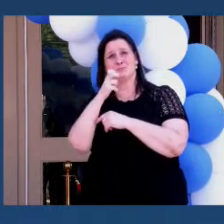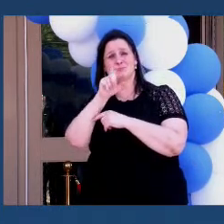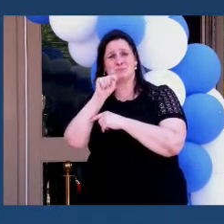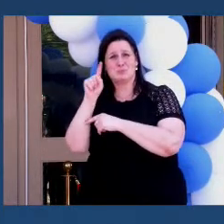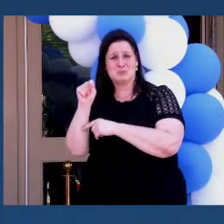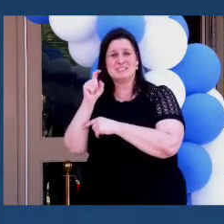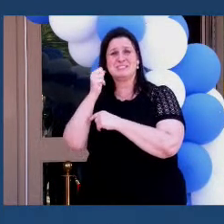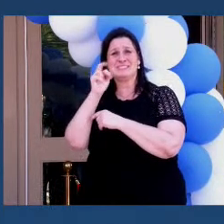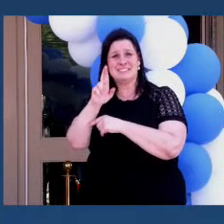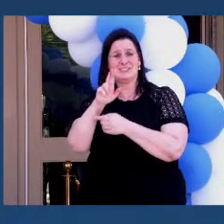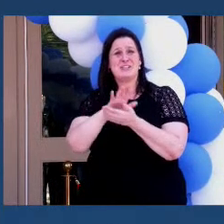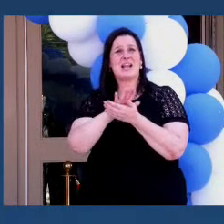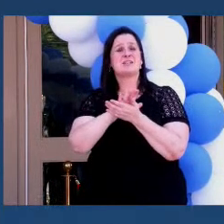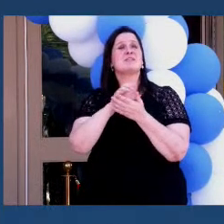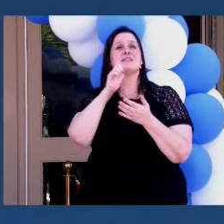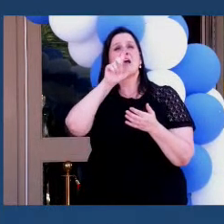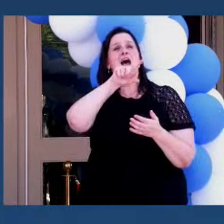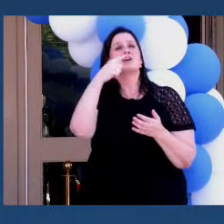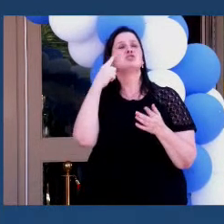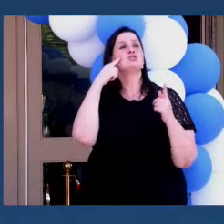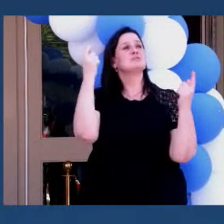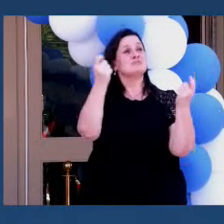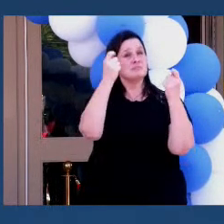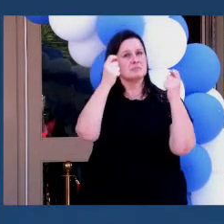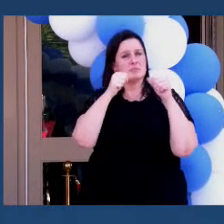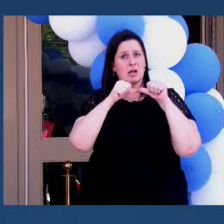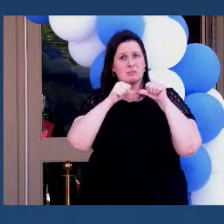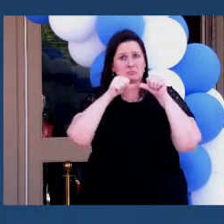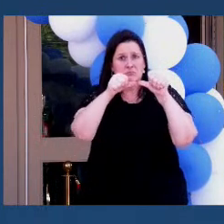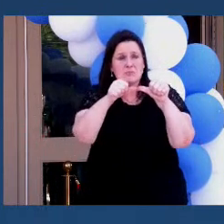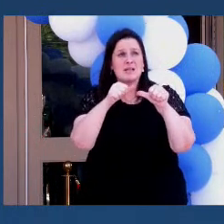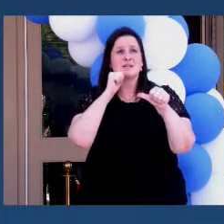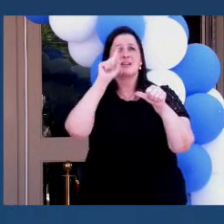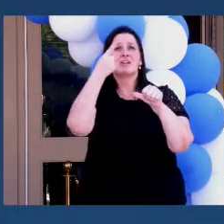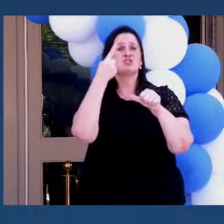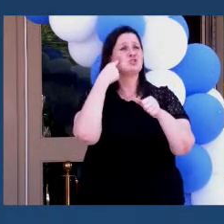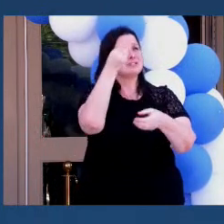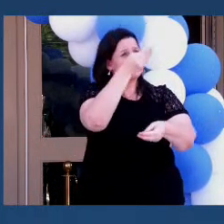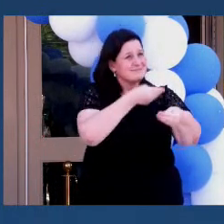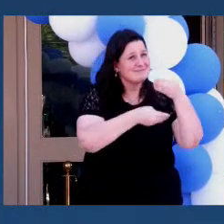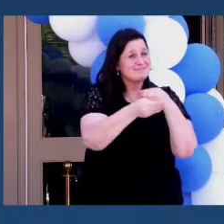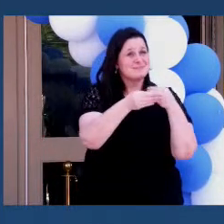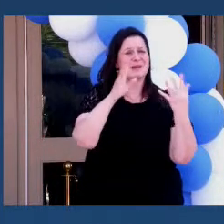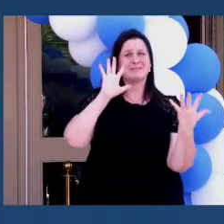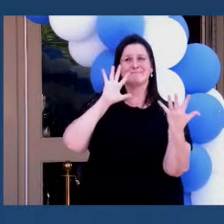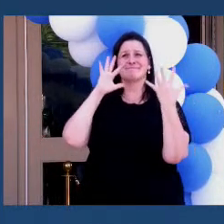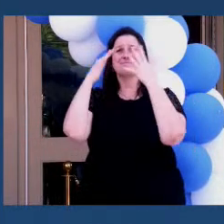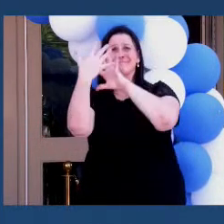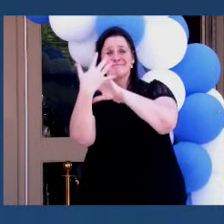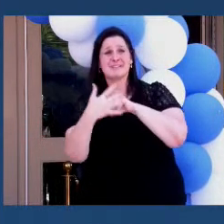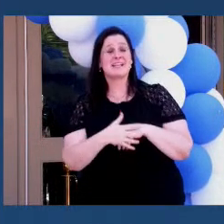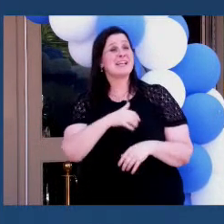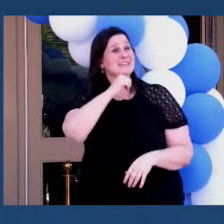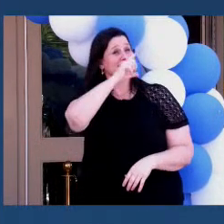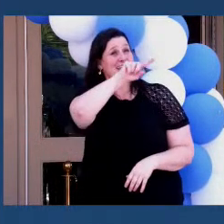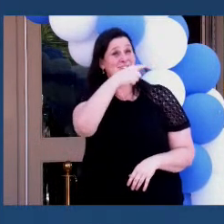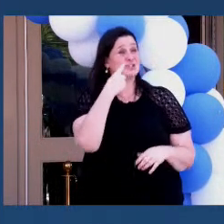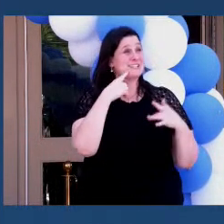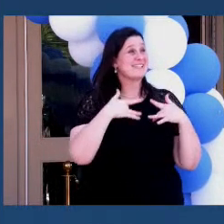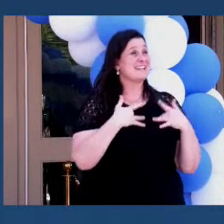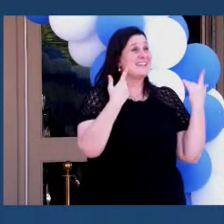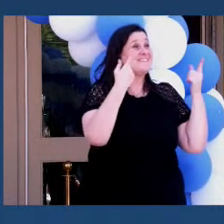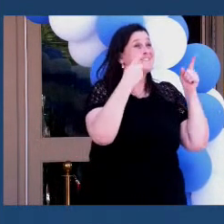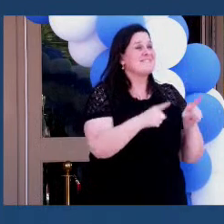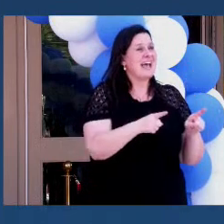but sustainable, more than transactional, but transformational, more than an event, but